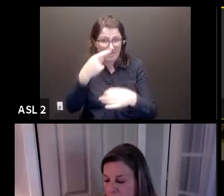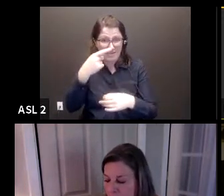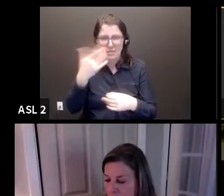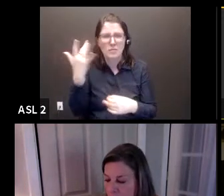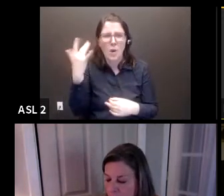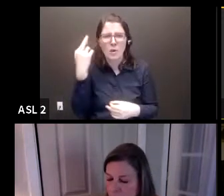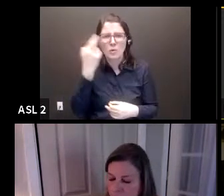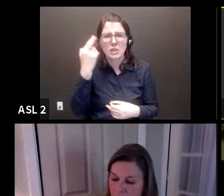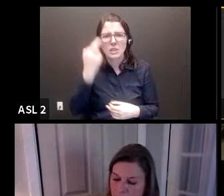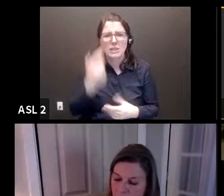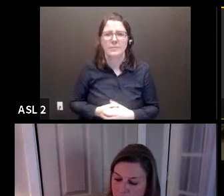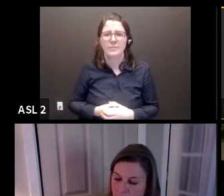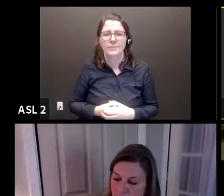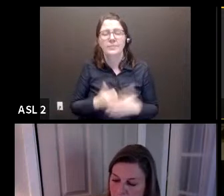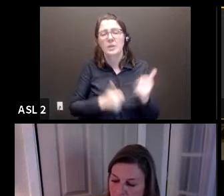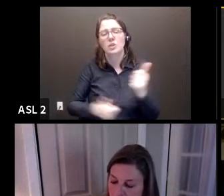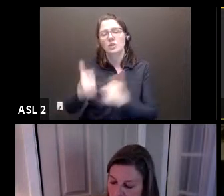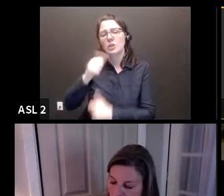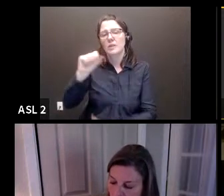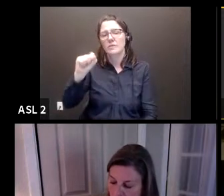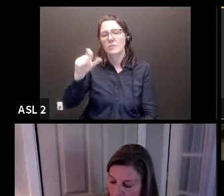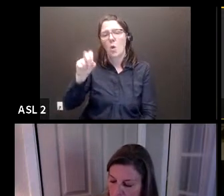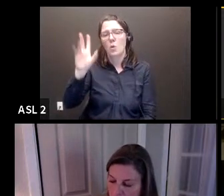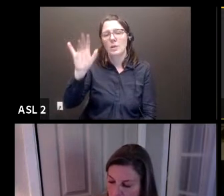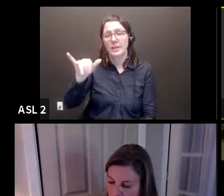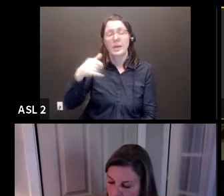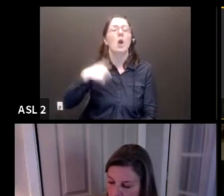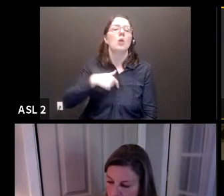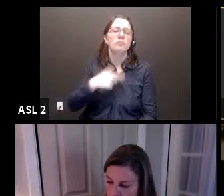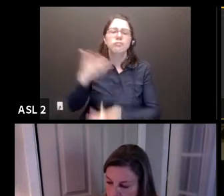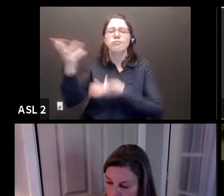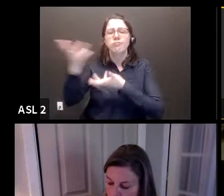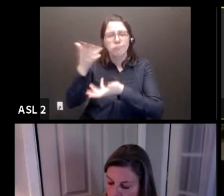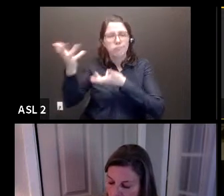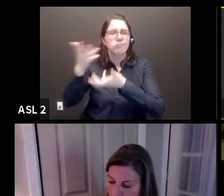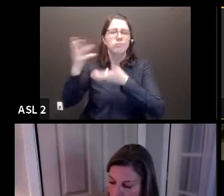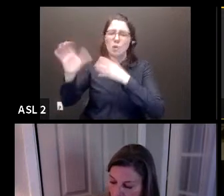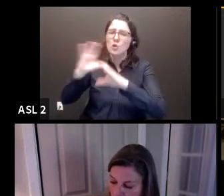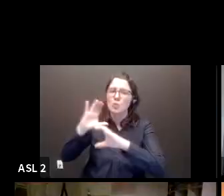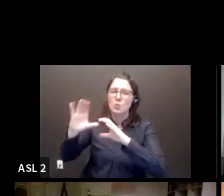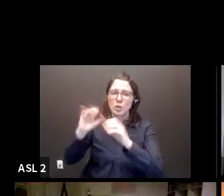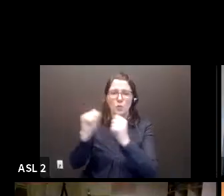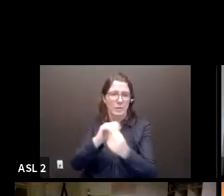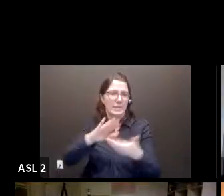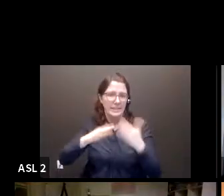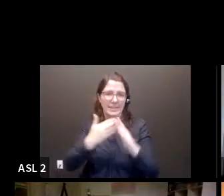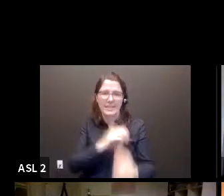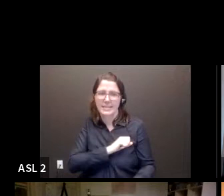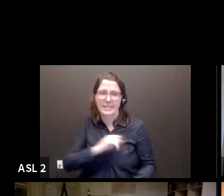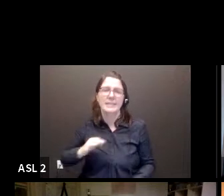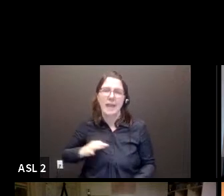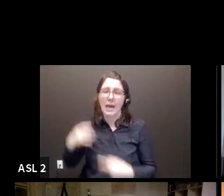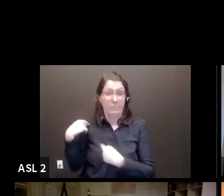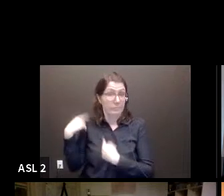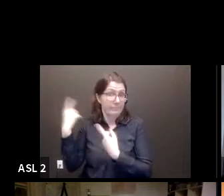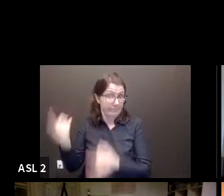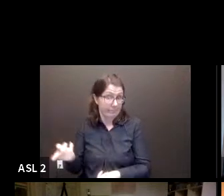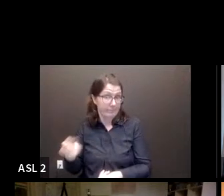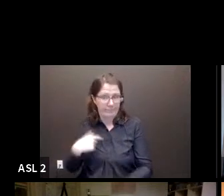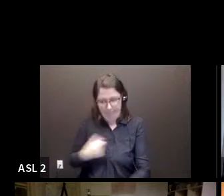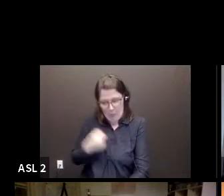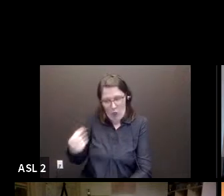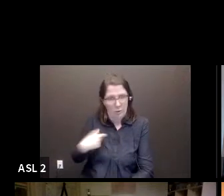we've had a range of communications with with city staff certainly since i've arrived here again we've